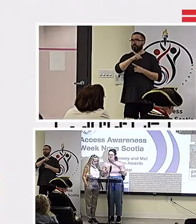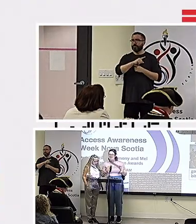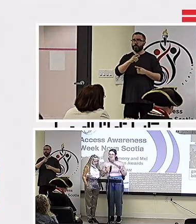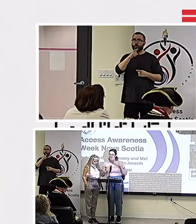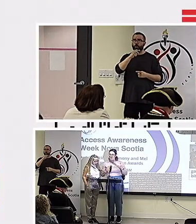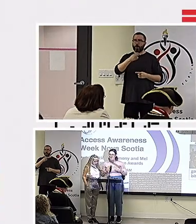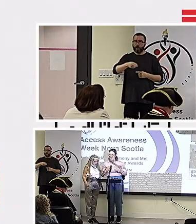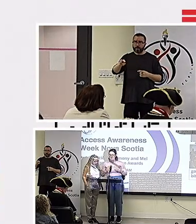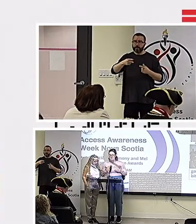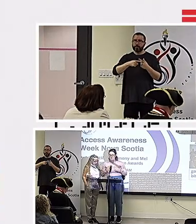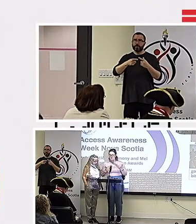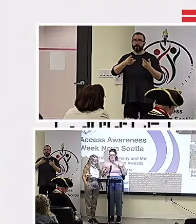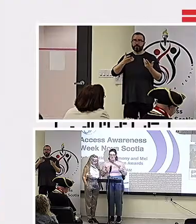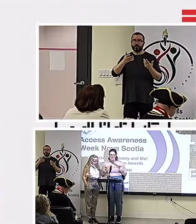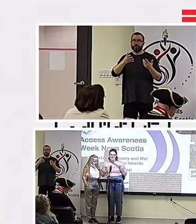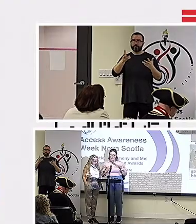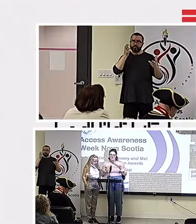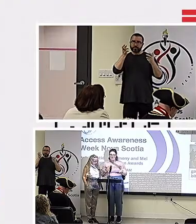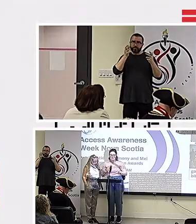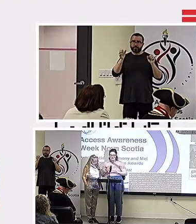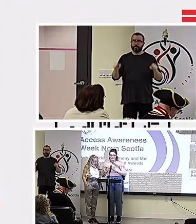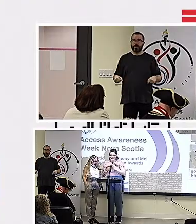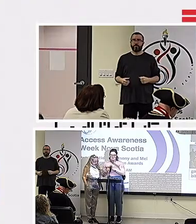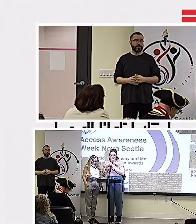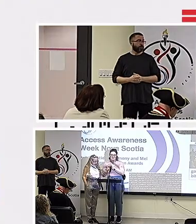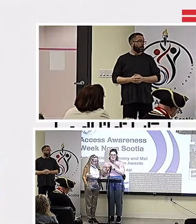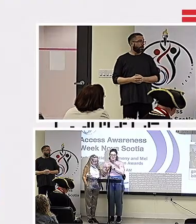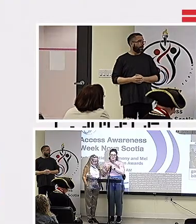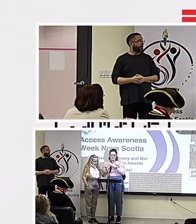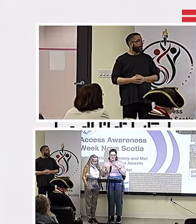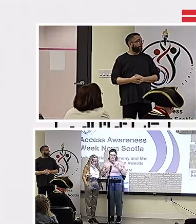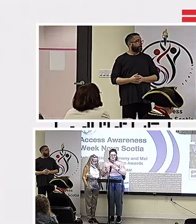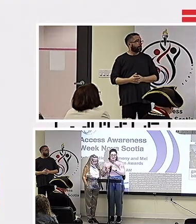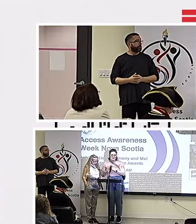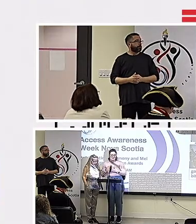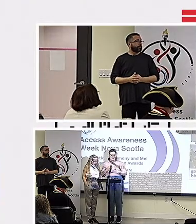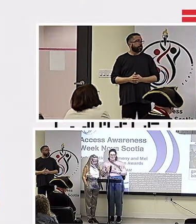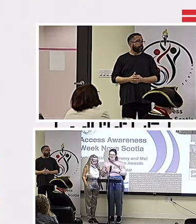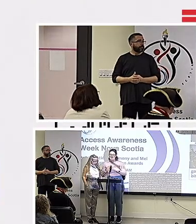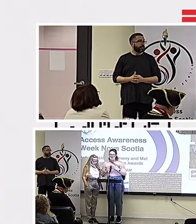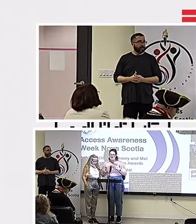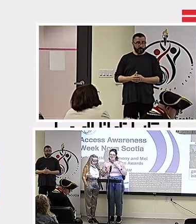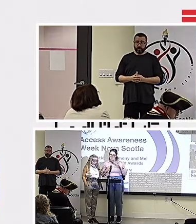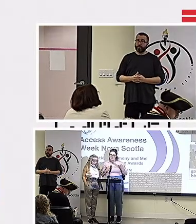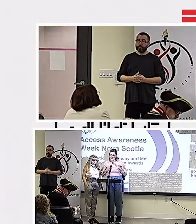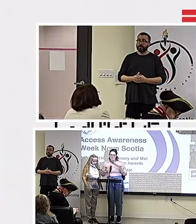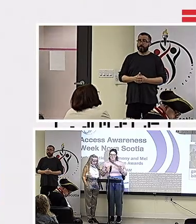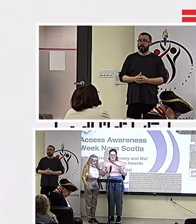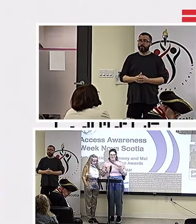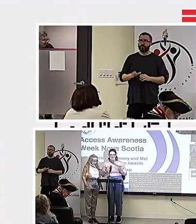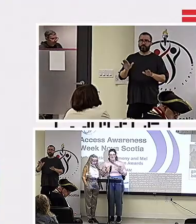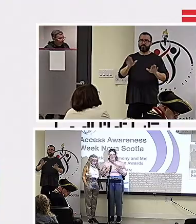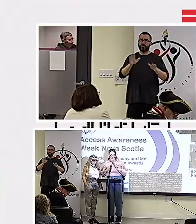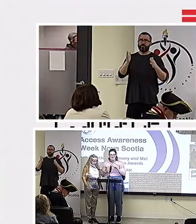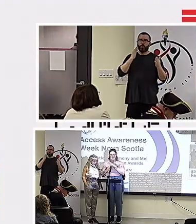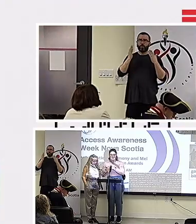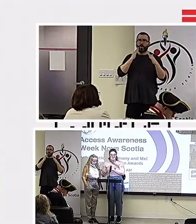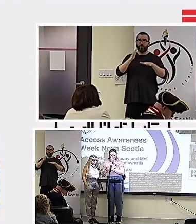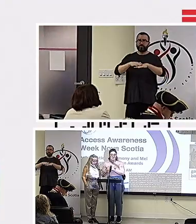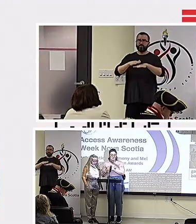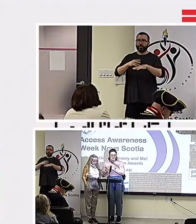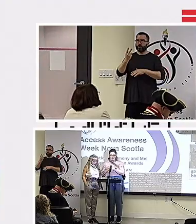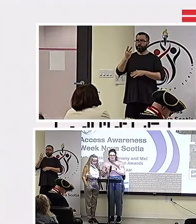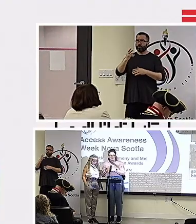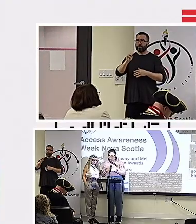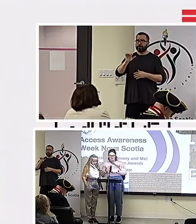person up front. But the rule of thumb is there's 2 microphones, so just be mindful of that this